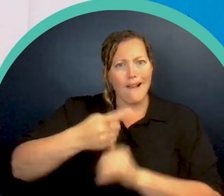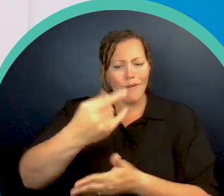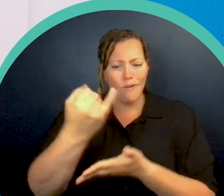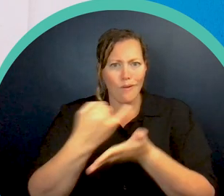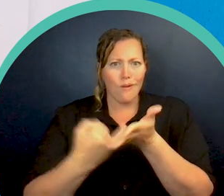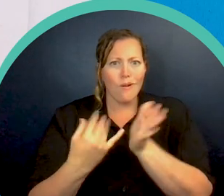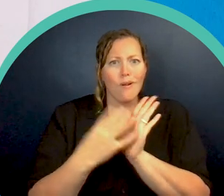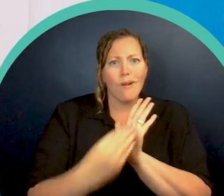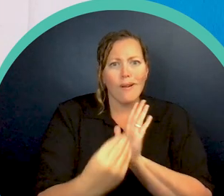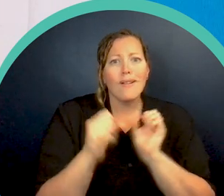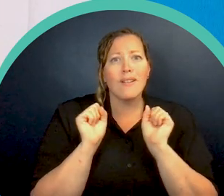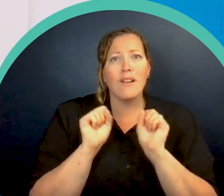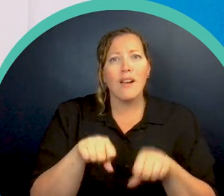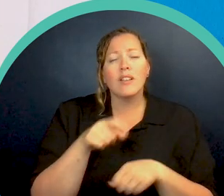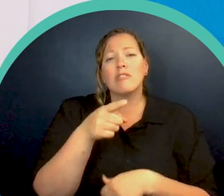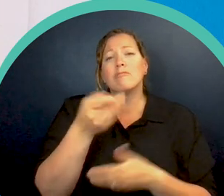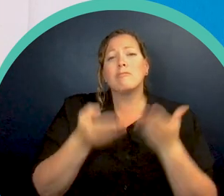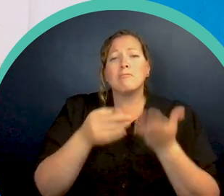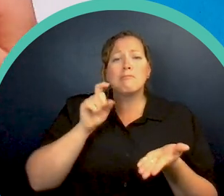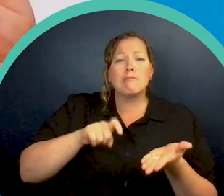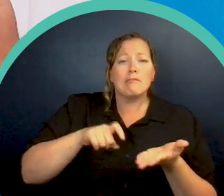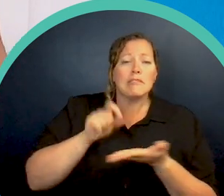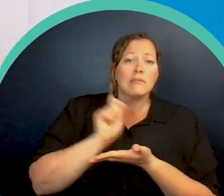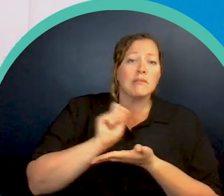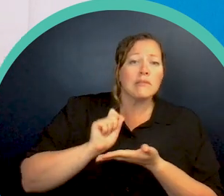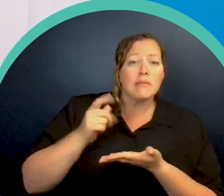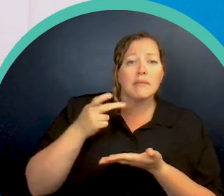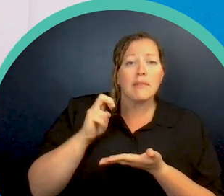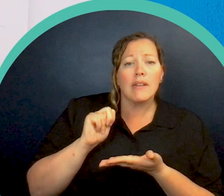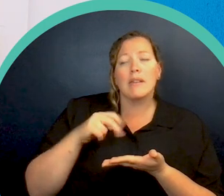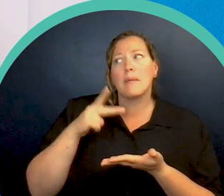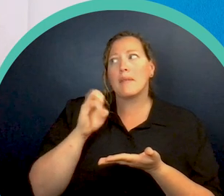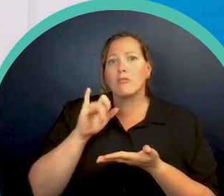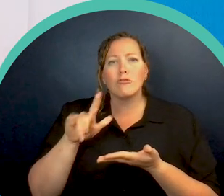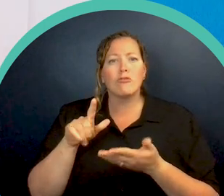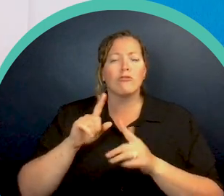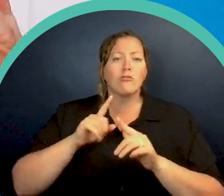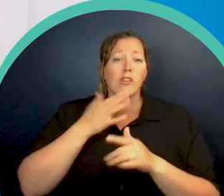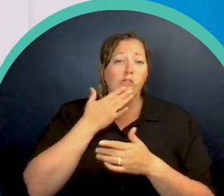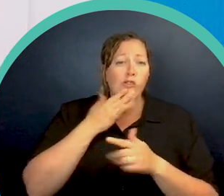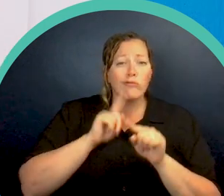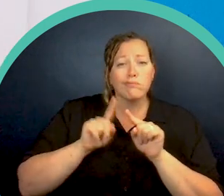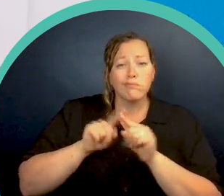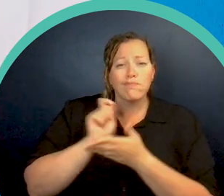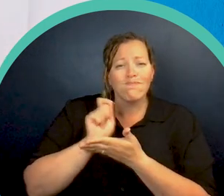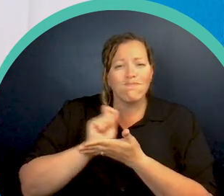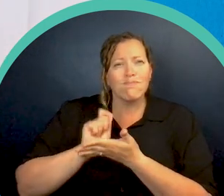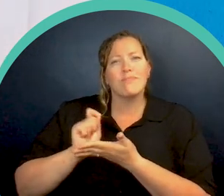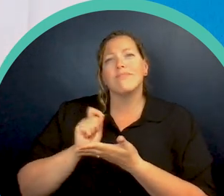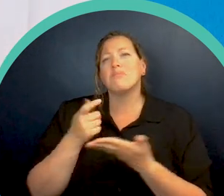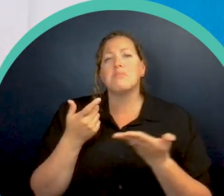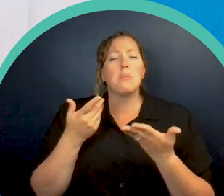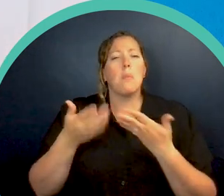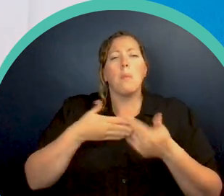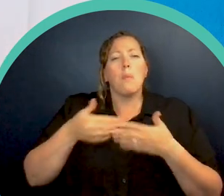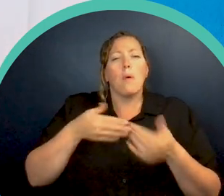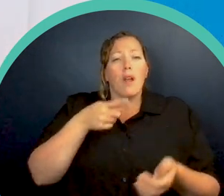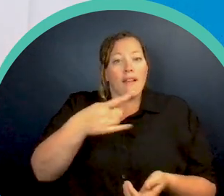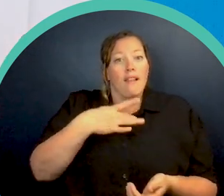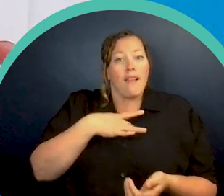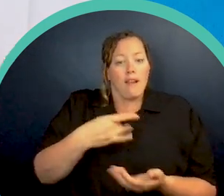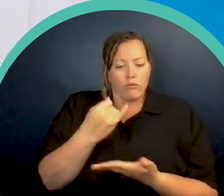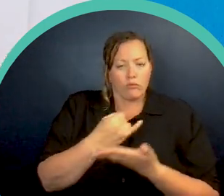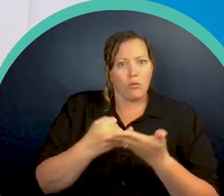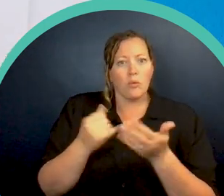that. Some supplies that you'll need, a pen or a pencil or a marker, maybe some colored pencils or